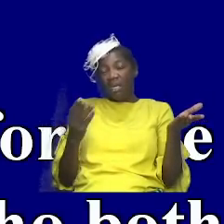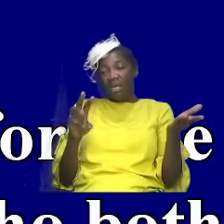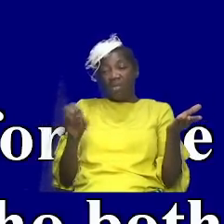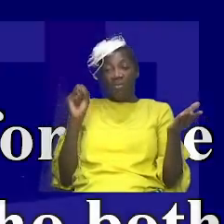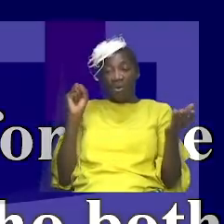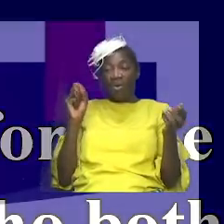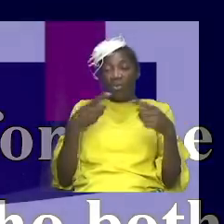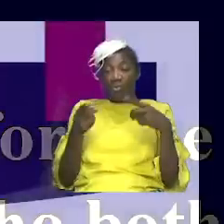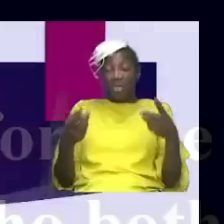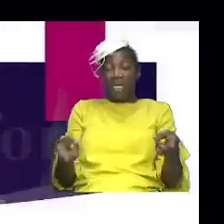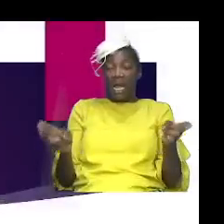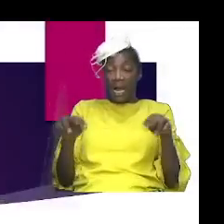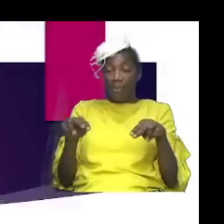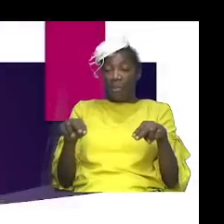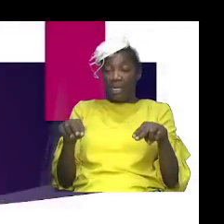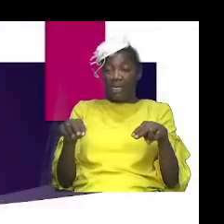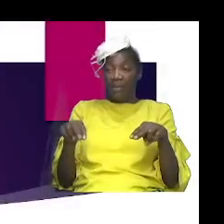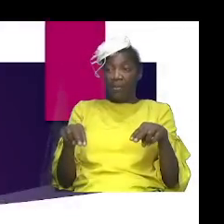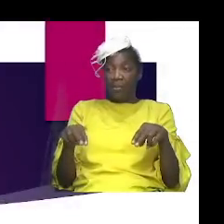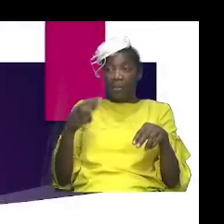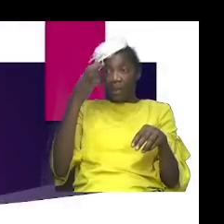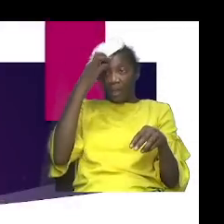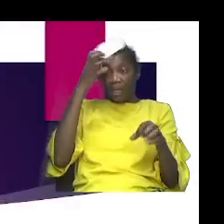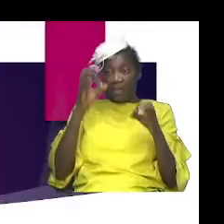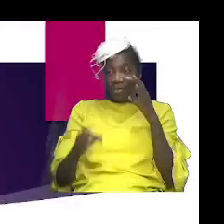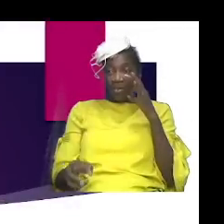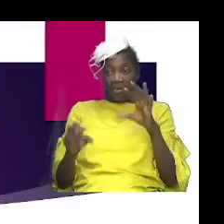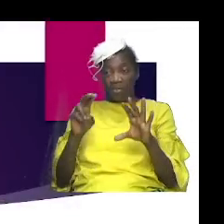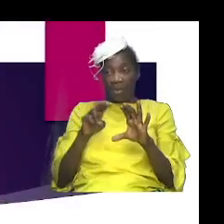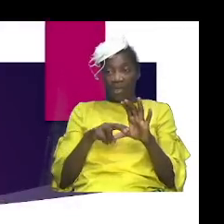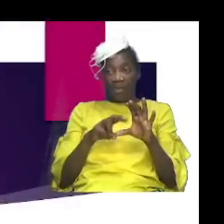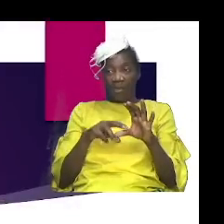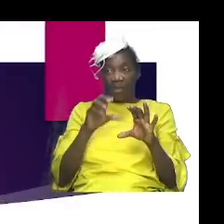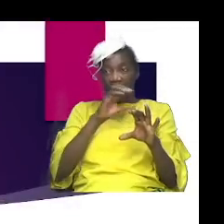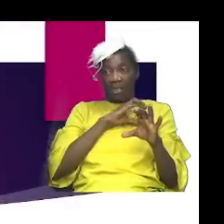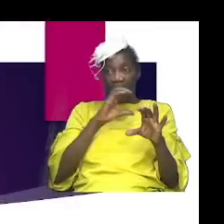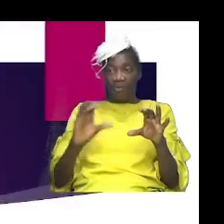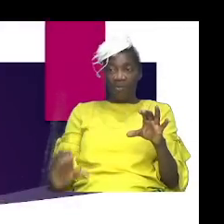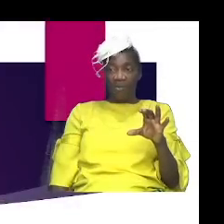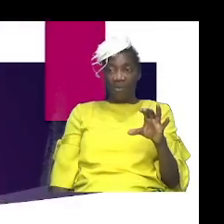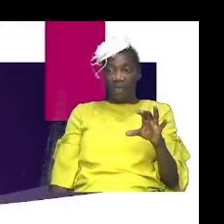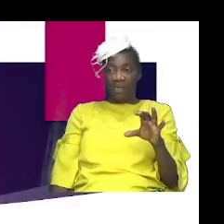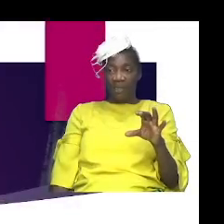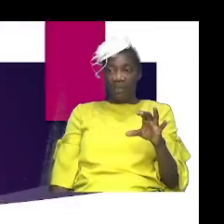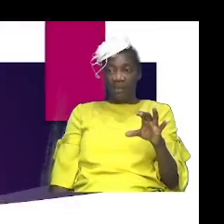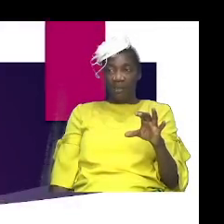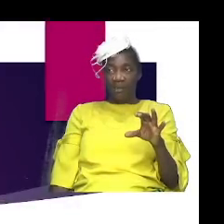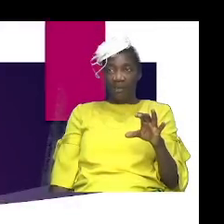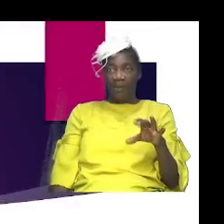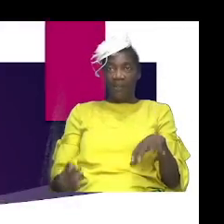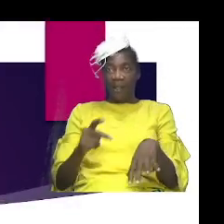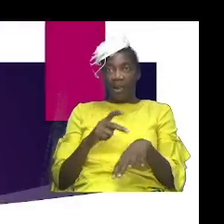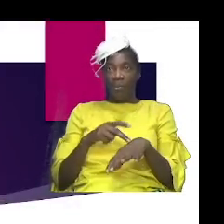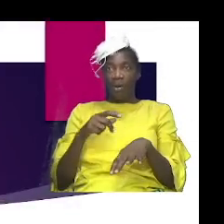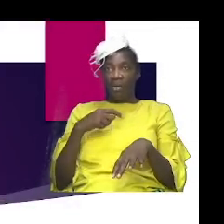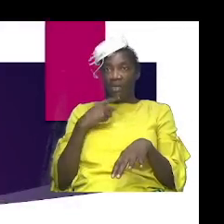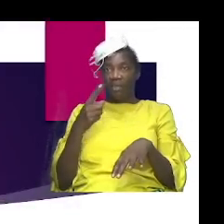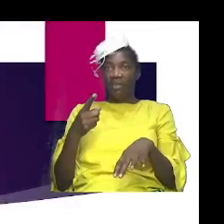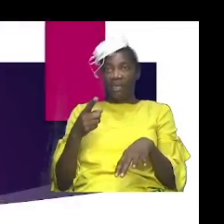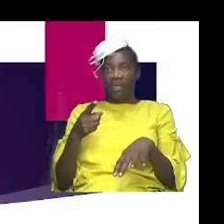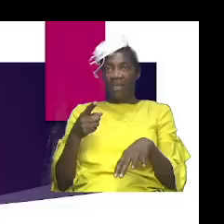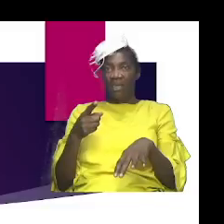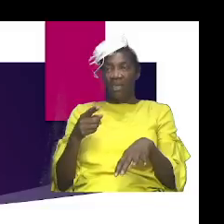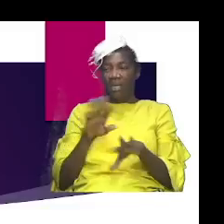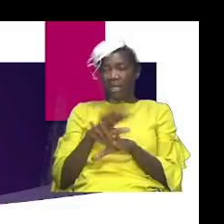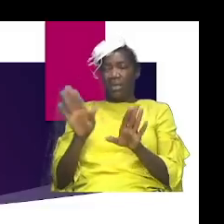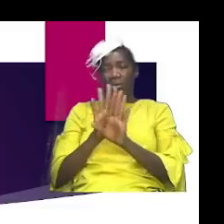at the judgment seat of Christ. So we must be careful. So Paul said, let us not just push